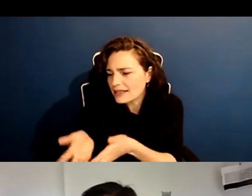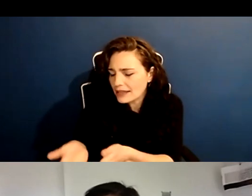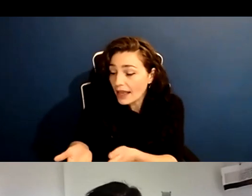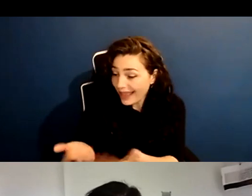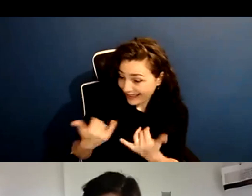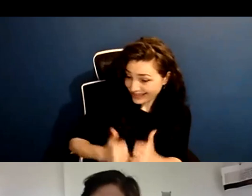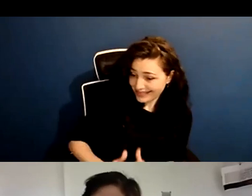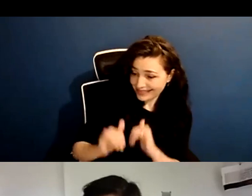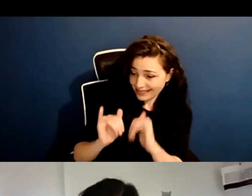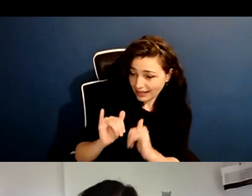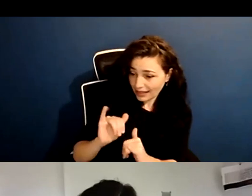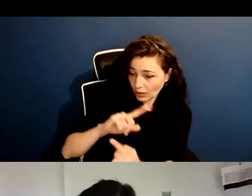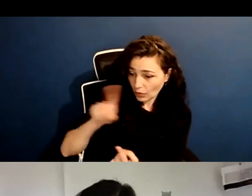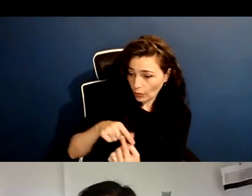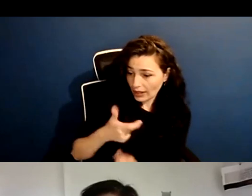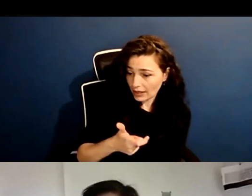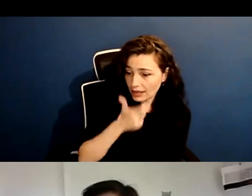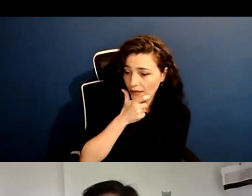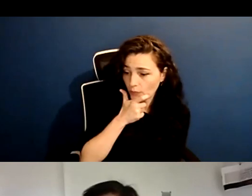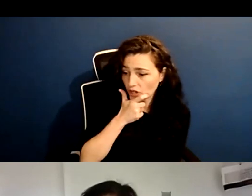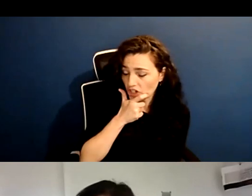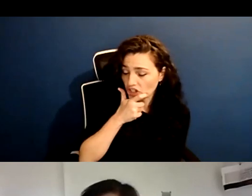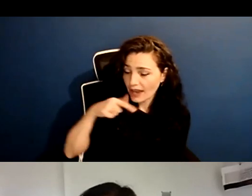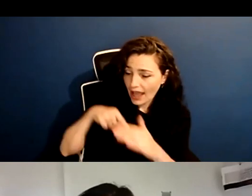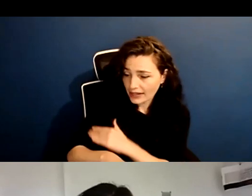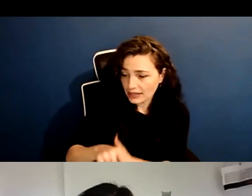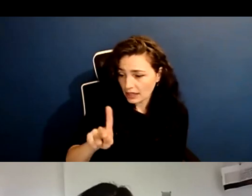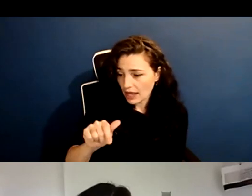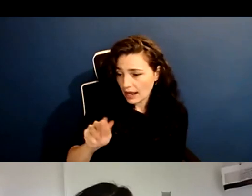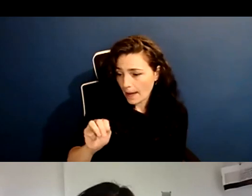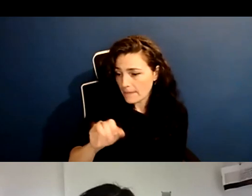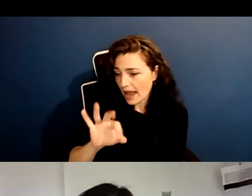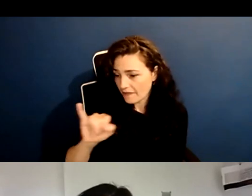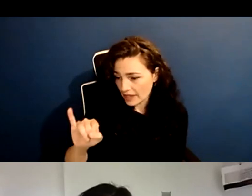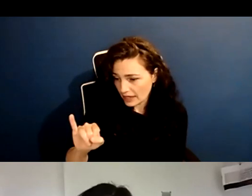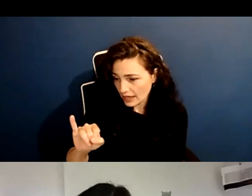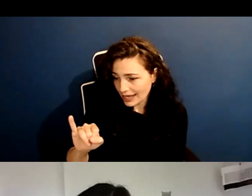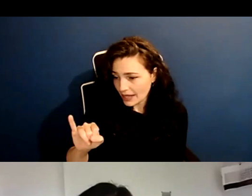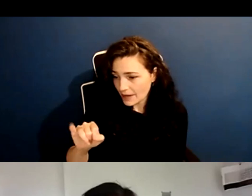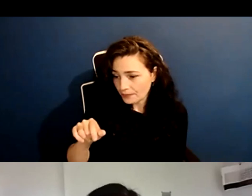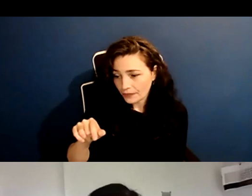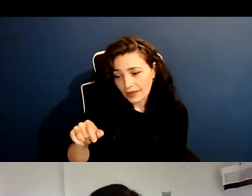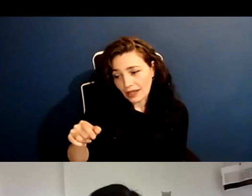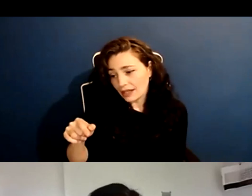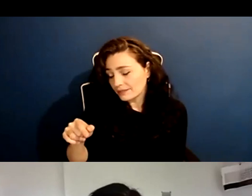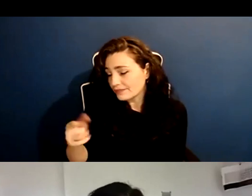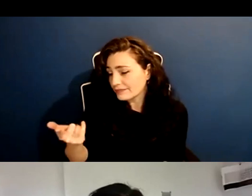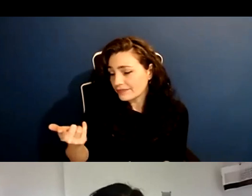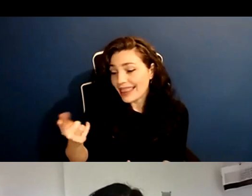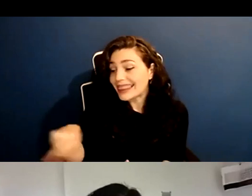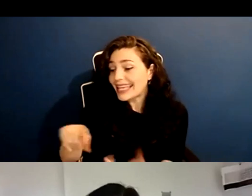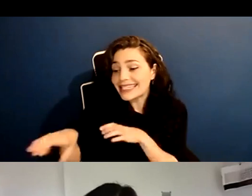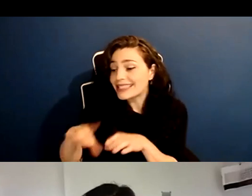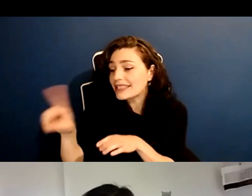basically, when the British executed Kimathi, they did something with his body. Nobody knows what they did. And so for the